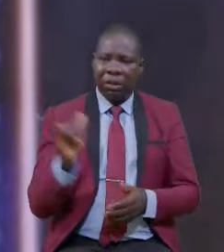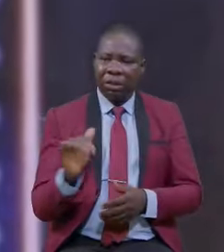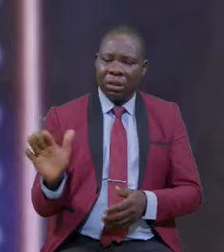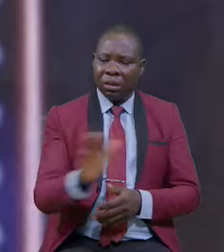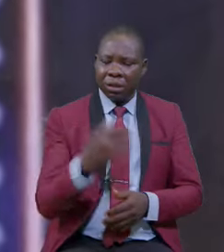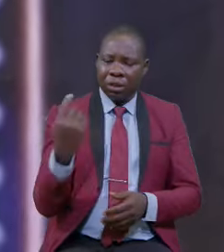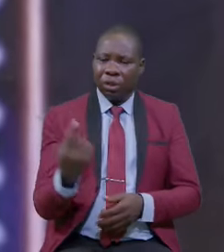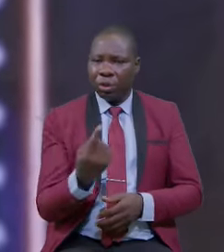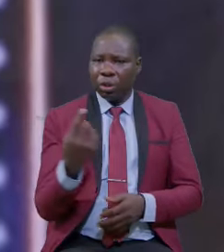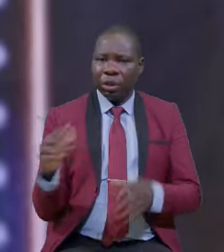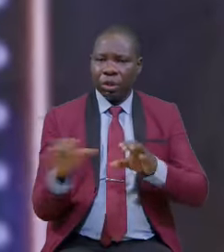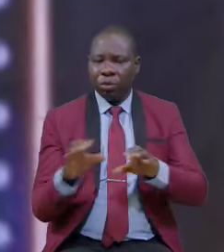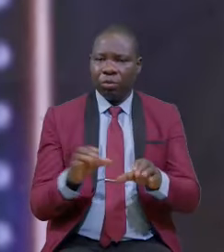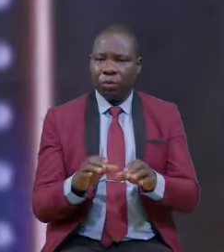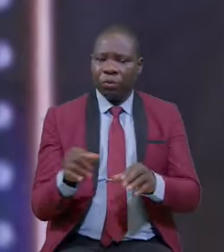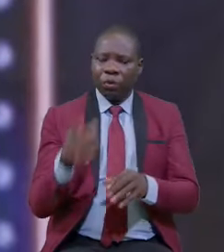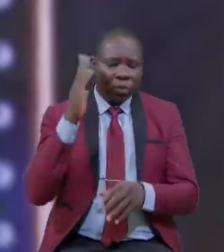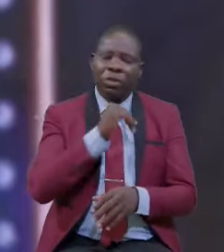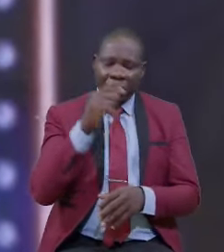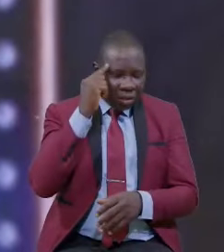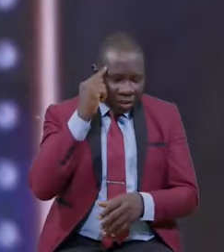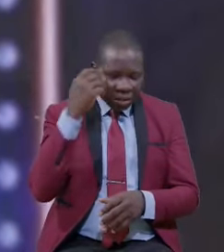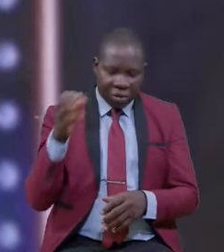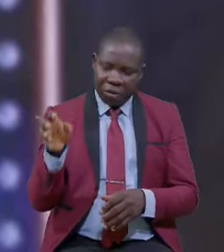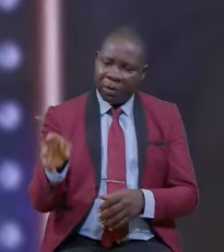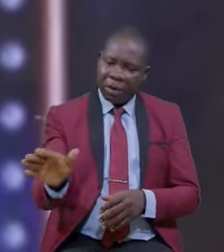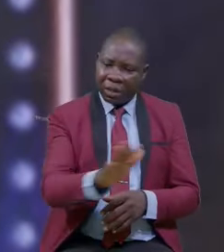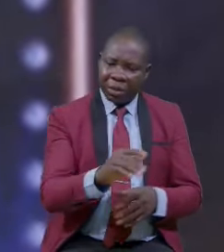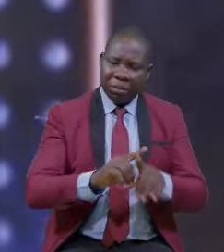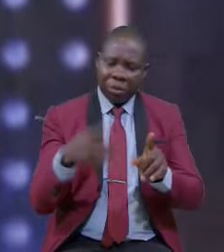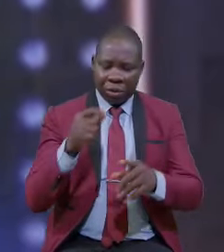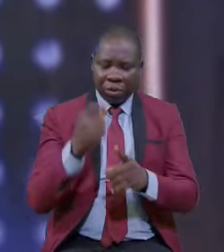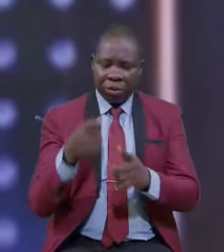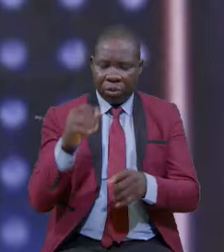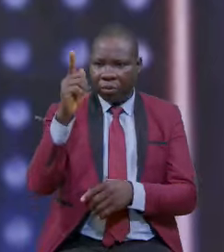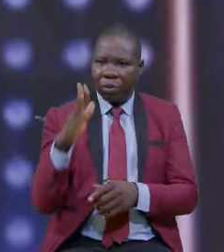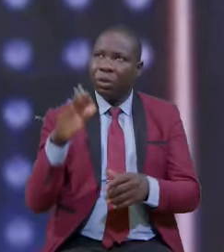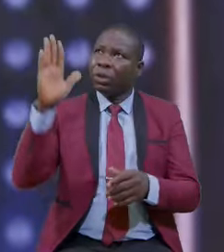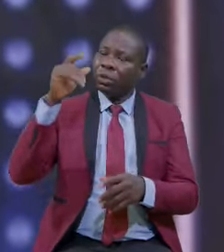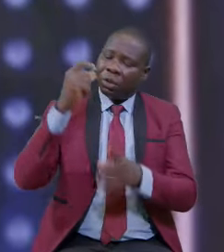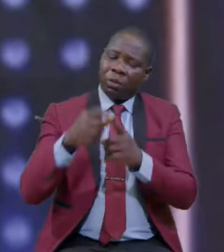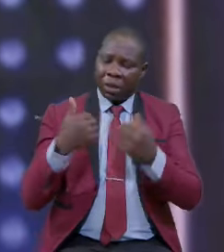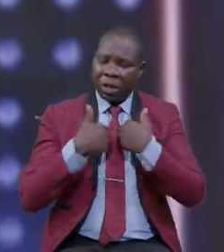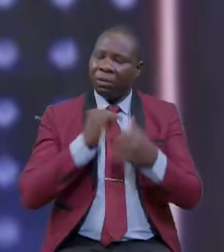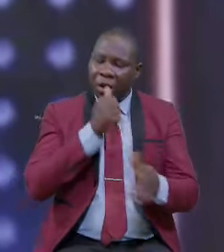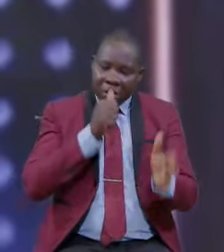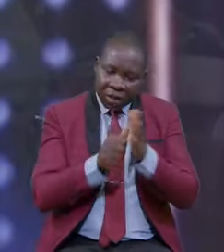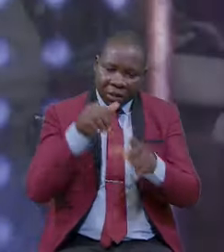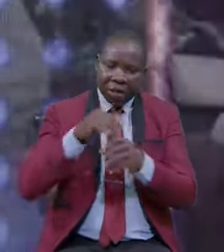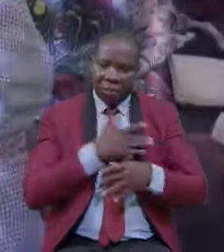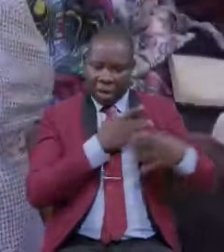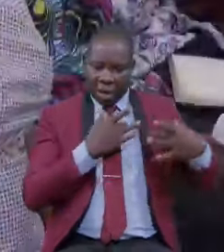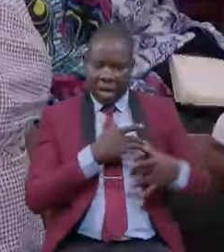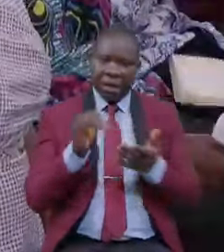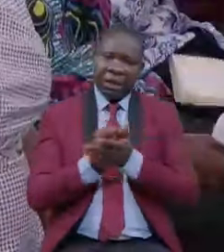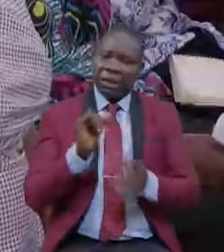of the word of God. The word, thy word have I hid in my heart, that I might not sin